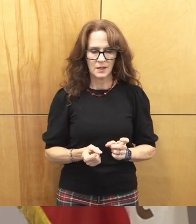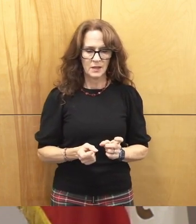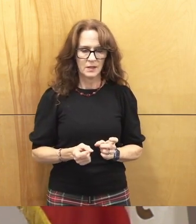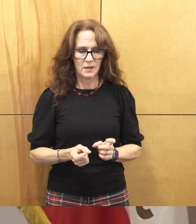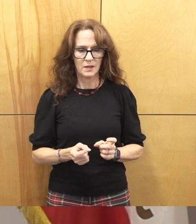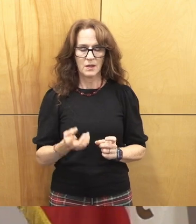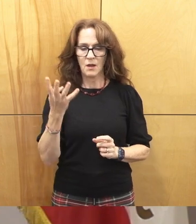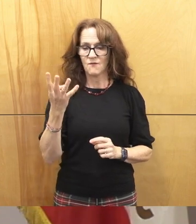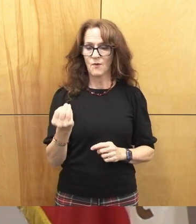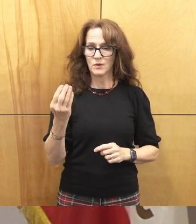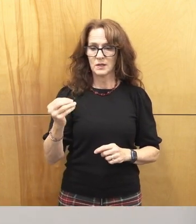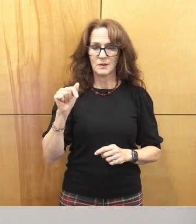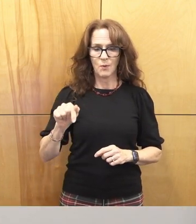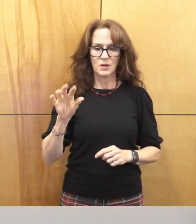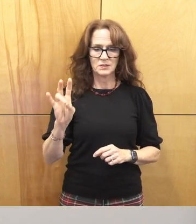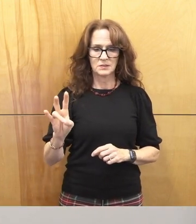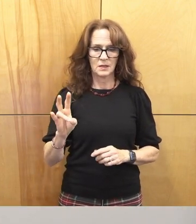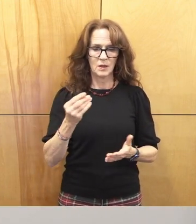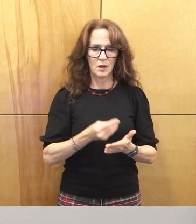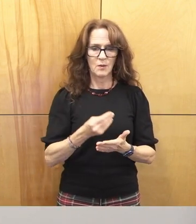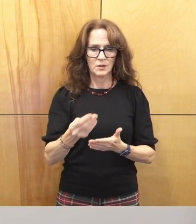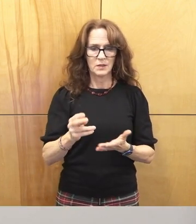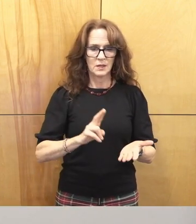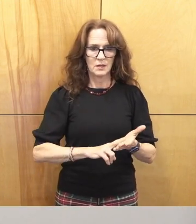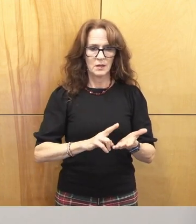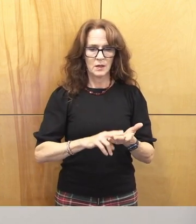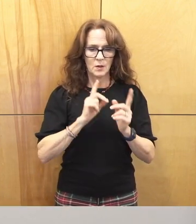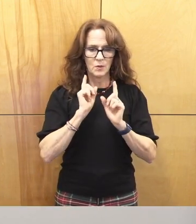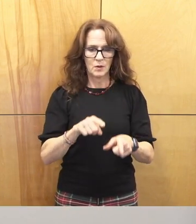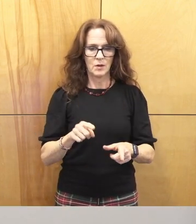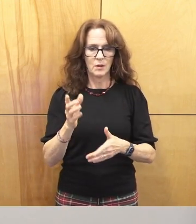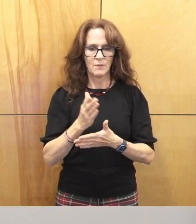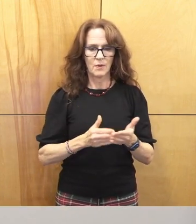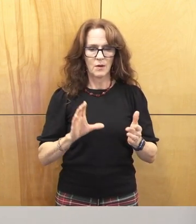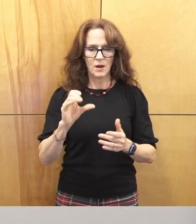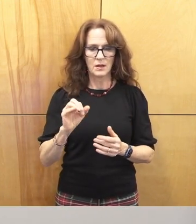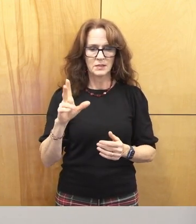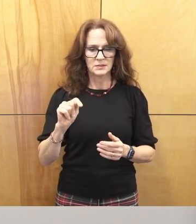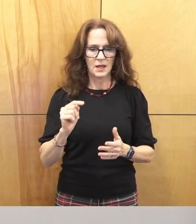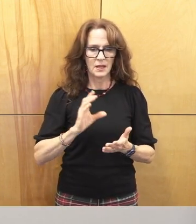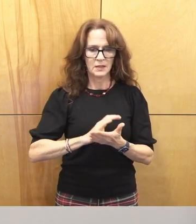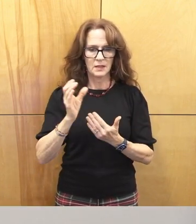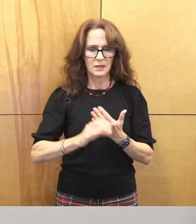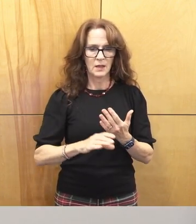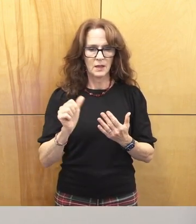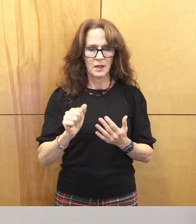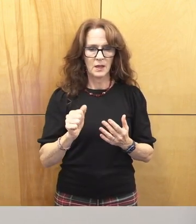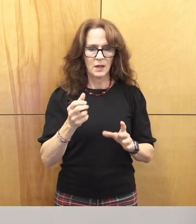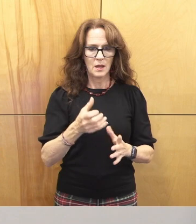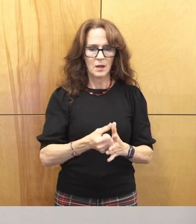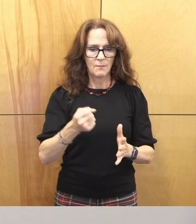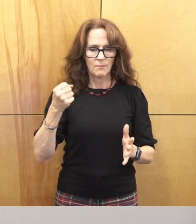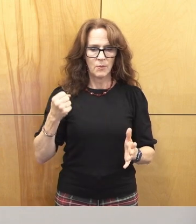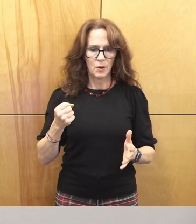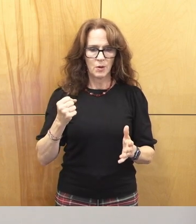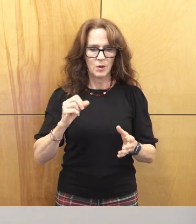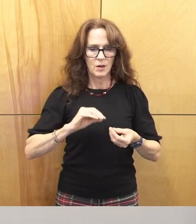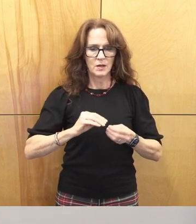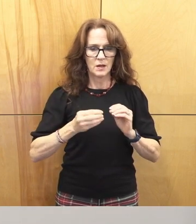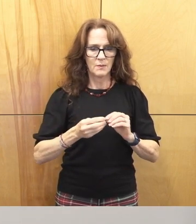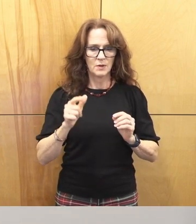item 14.7, the purchasing and contracts report, which is part of consent calendar A. We're requesting to pull item